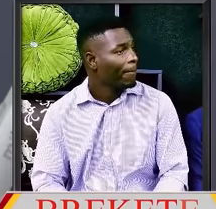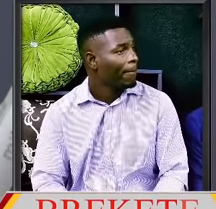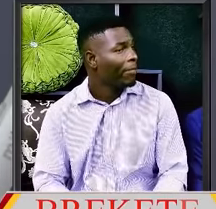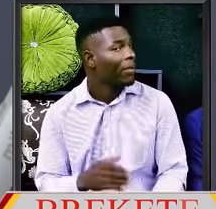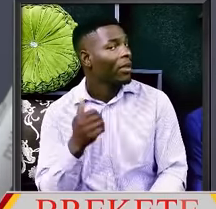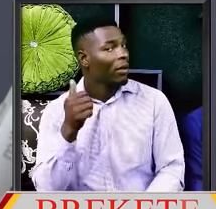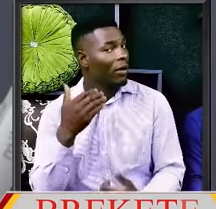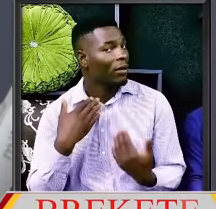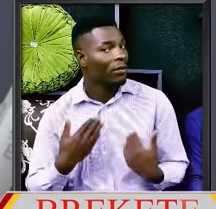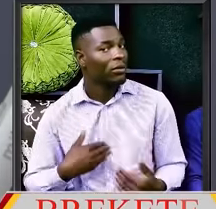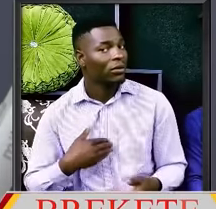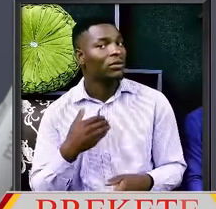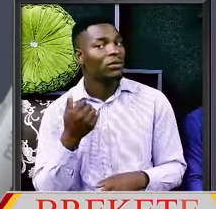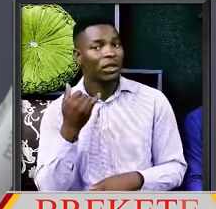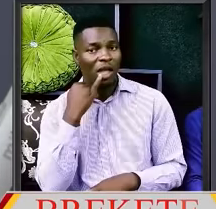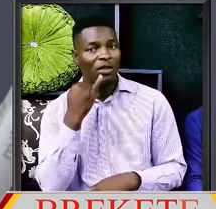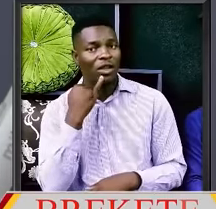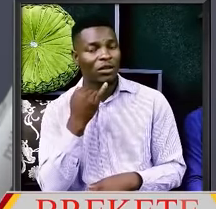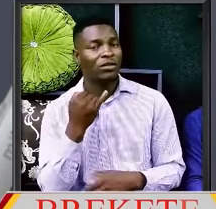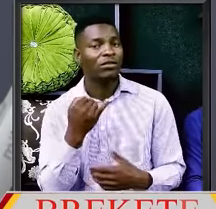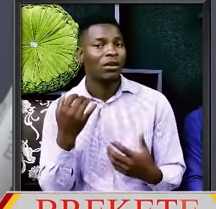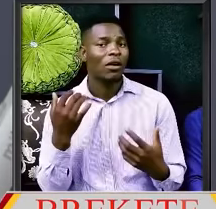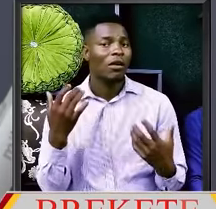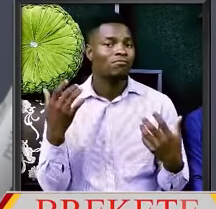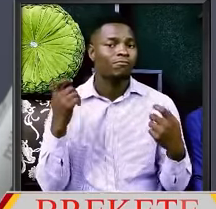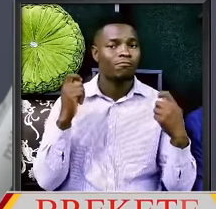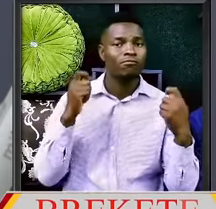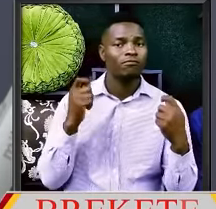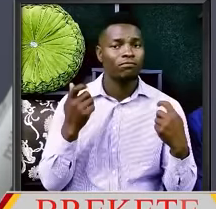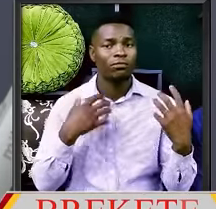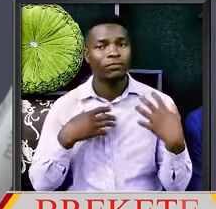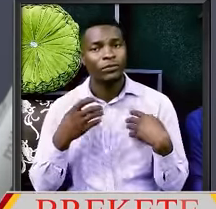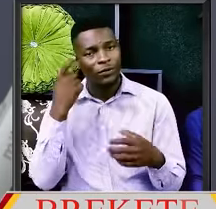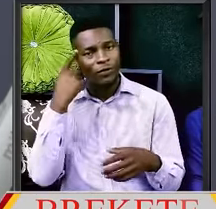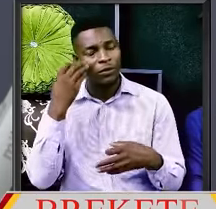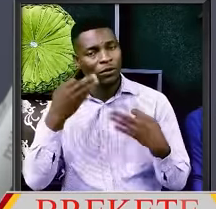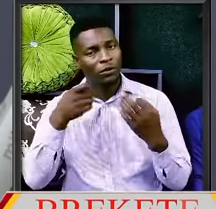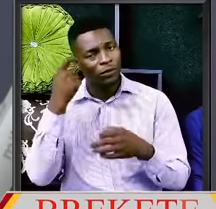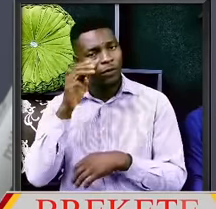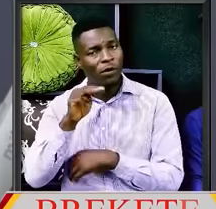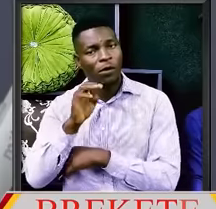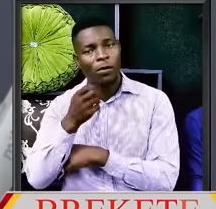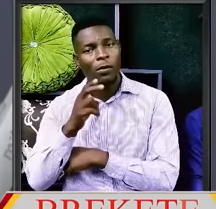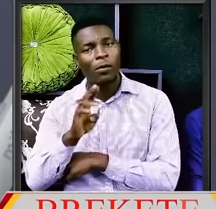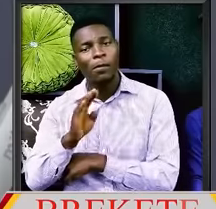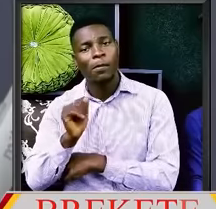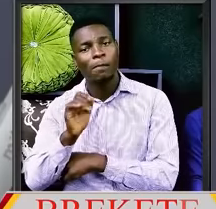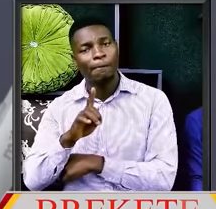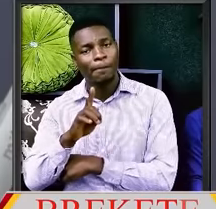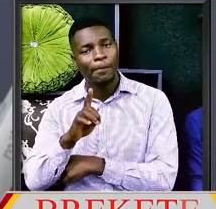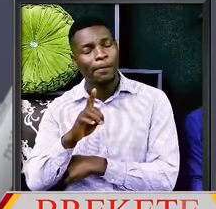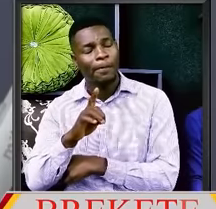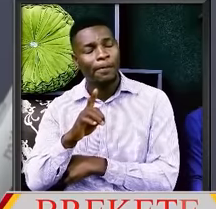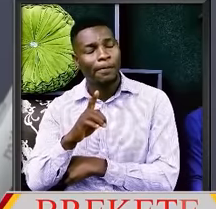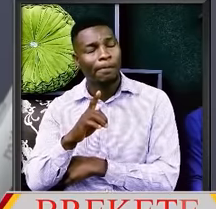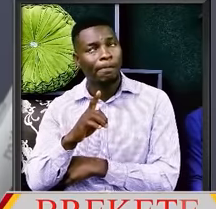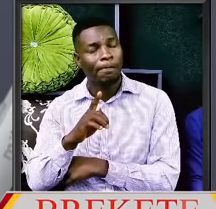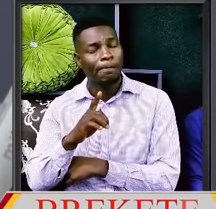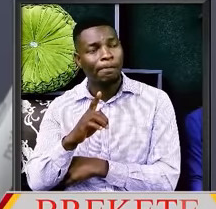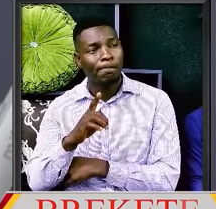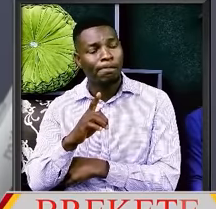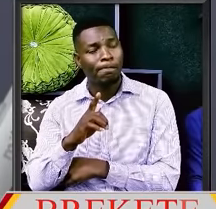for justice for the dad. Let this thing be done gradually. Okay. Everybody that is not